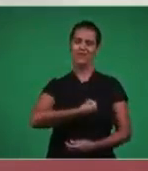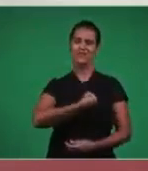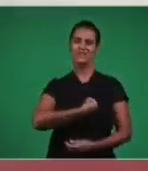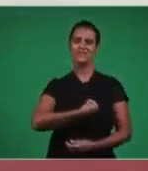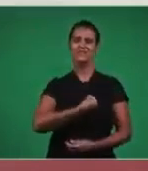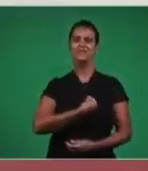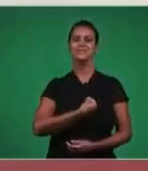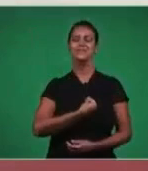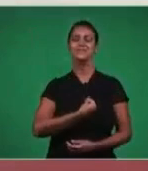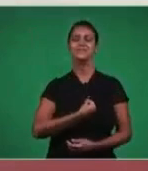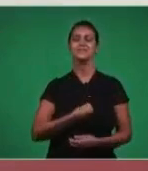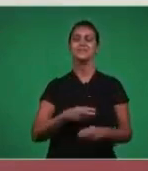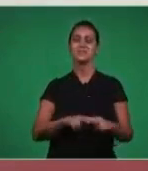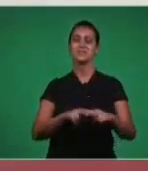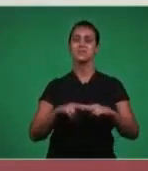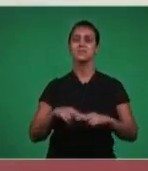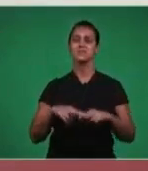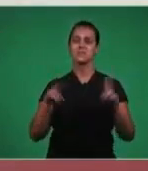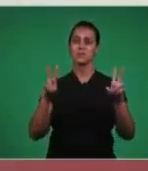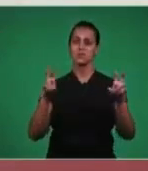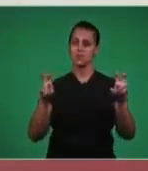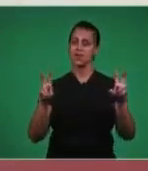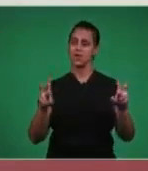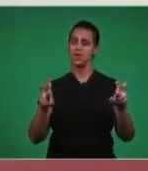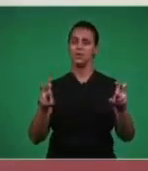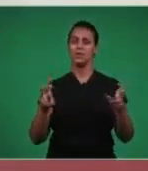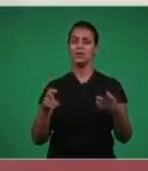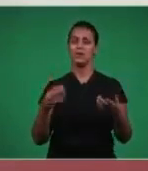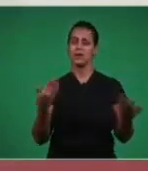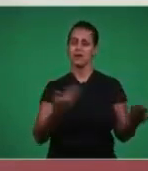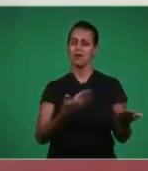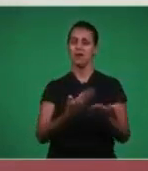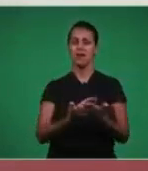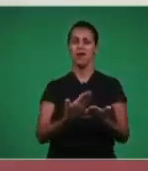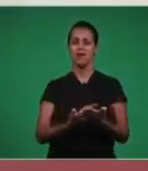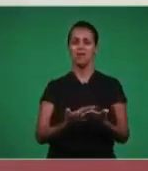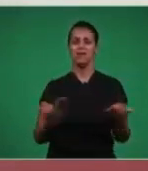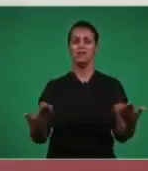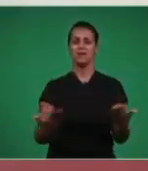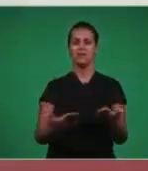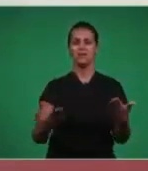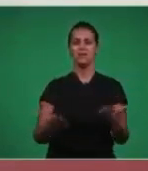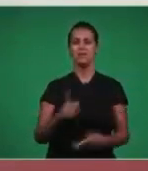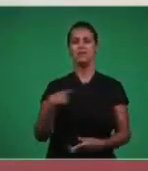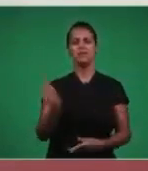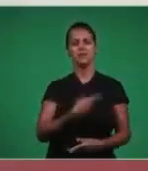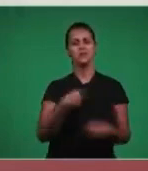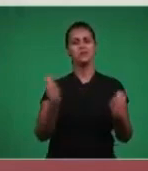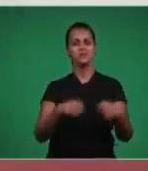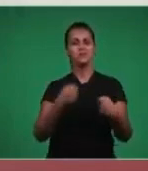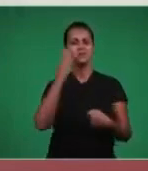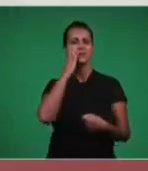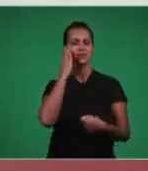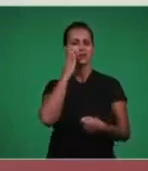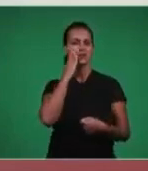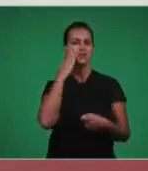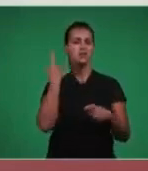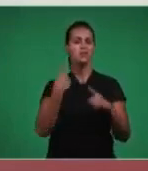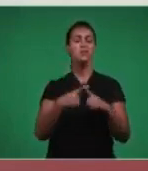And the topic is the life on the blood, so that we may understand that without